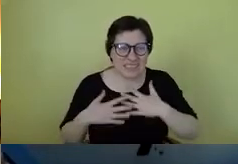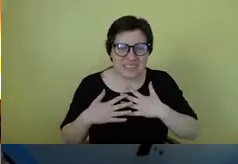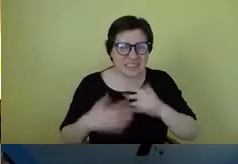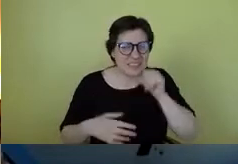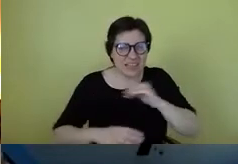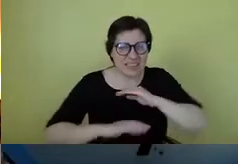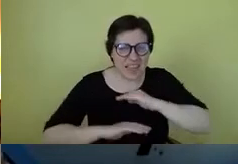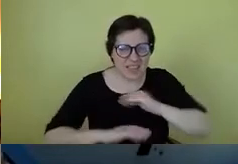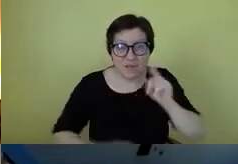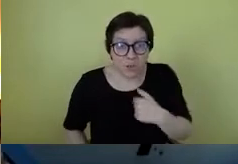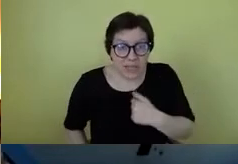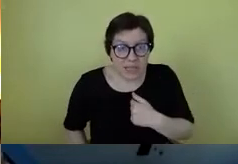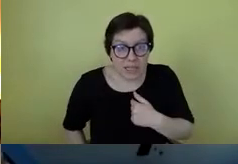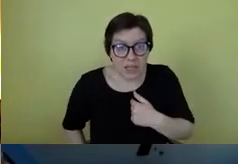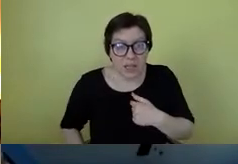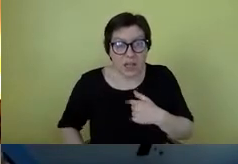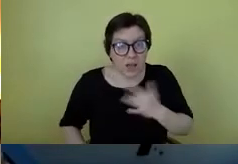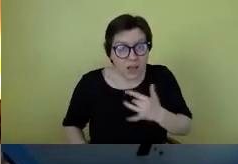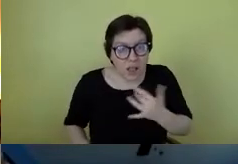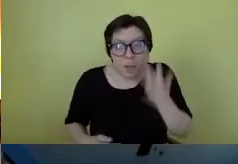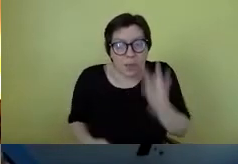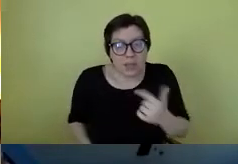unsatisfying to me, because as a priest,